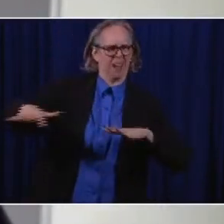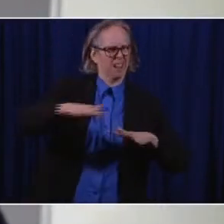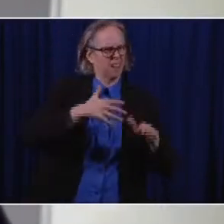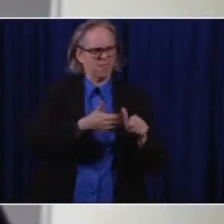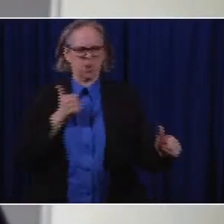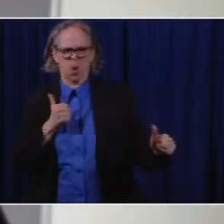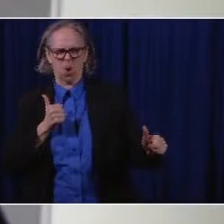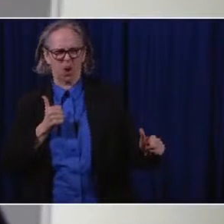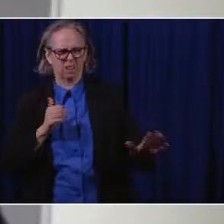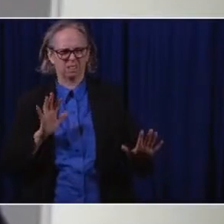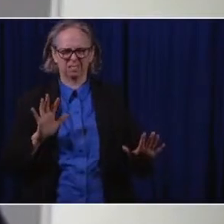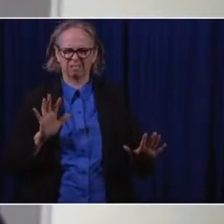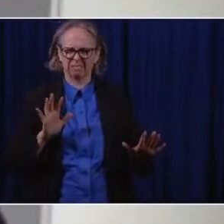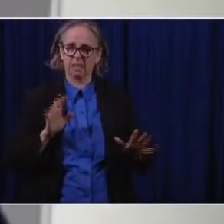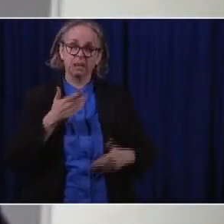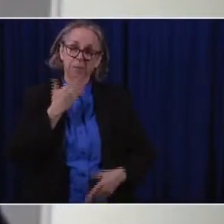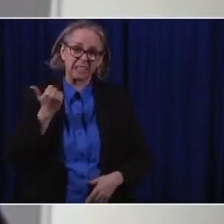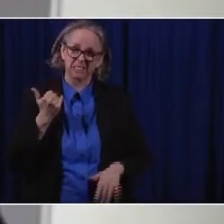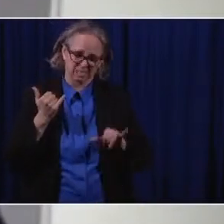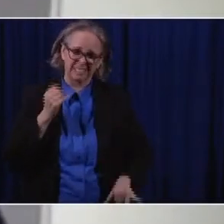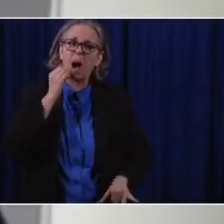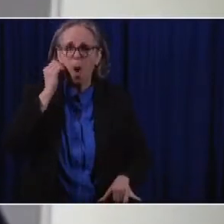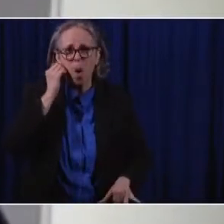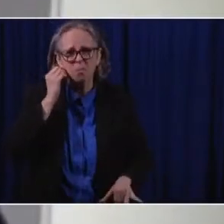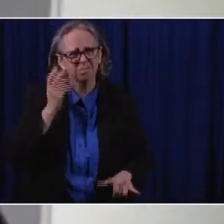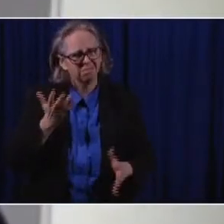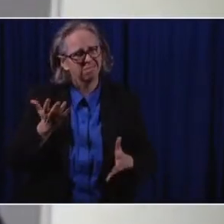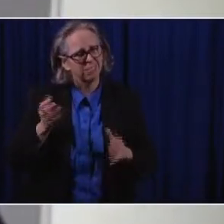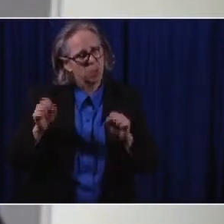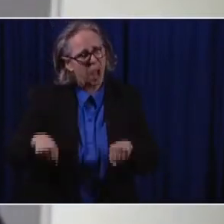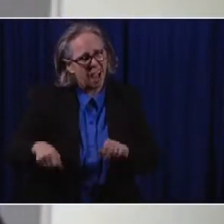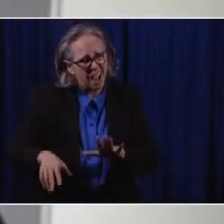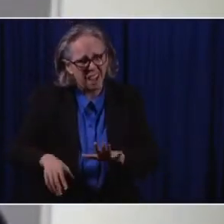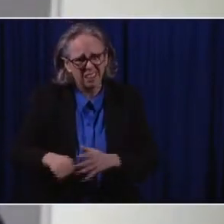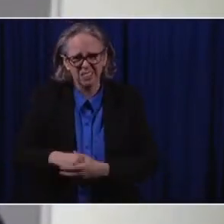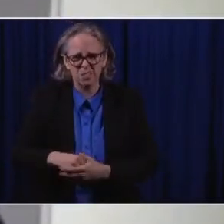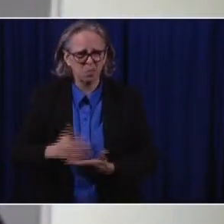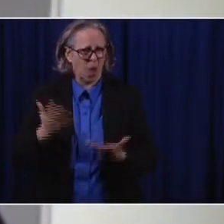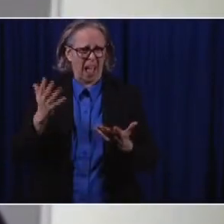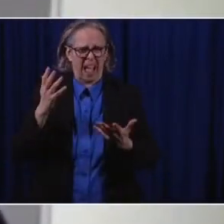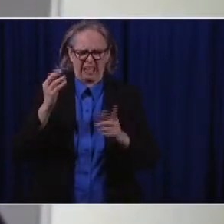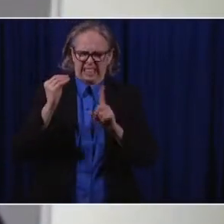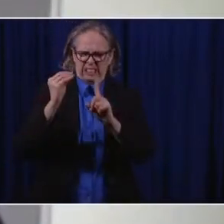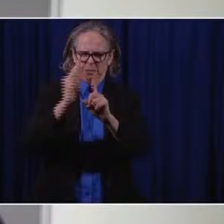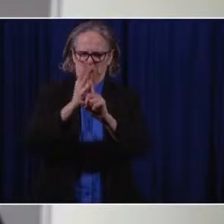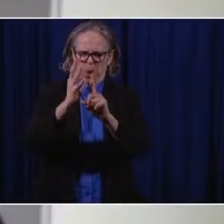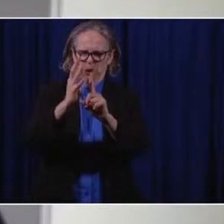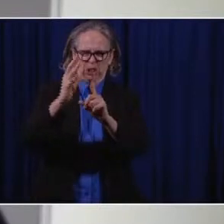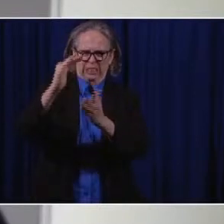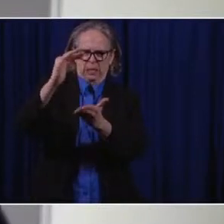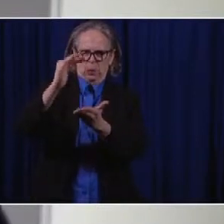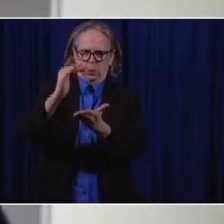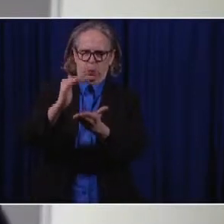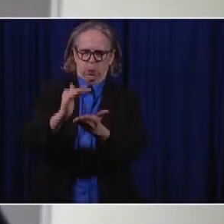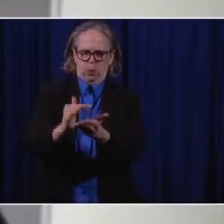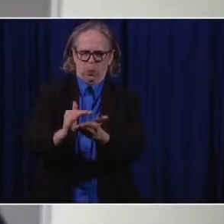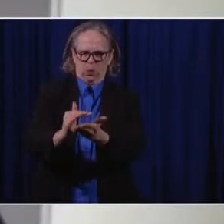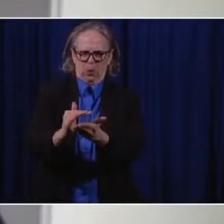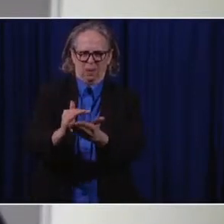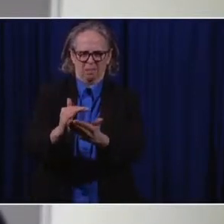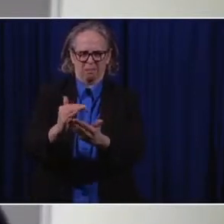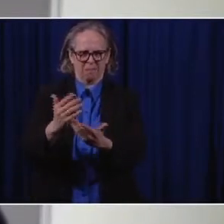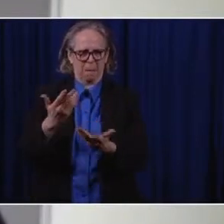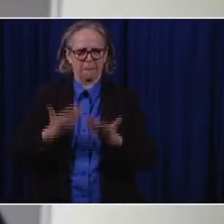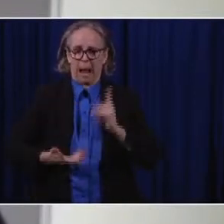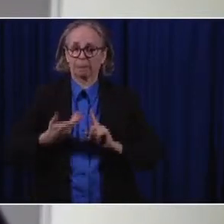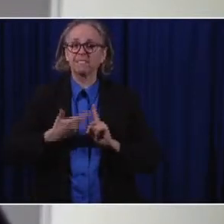limit exposure of the virus to others because you don't know how it'll affect them. They could be on a ventilator and getting ready